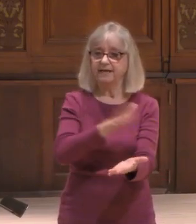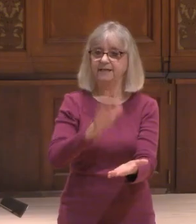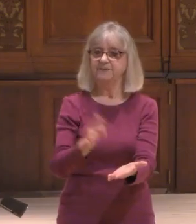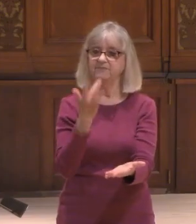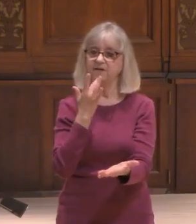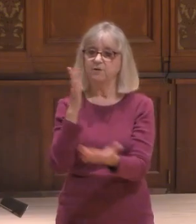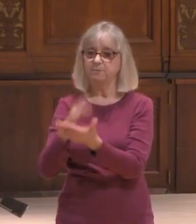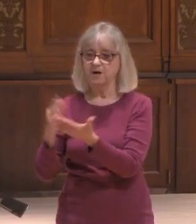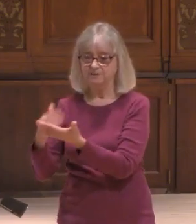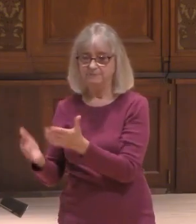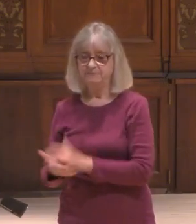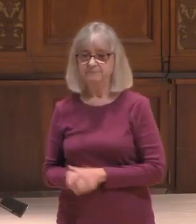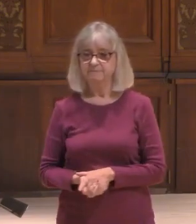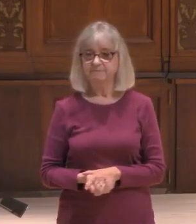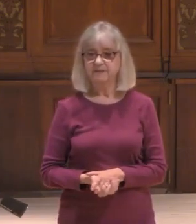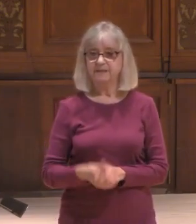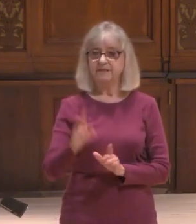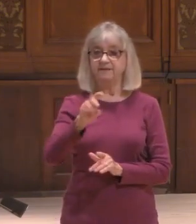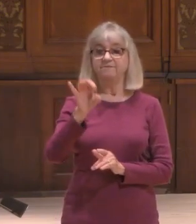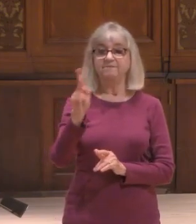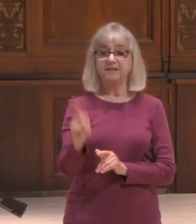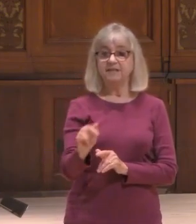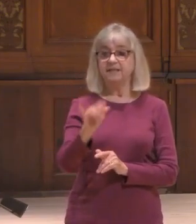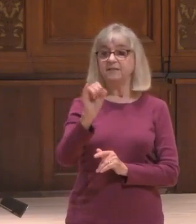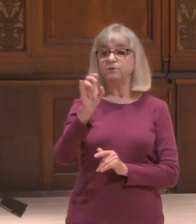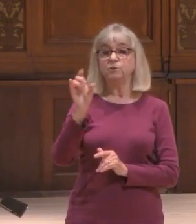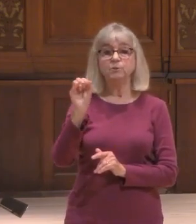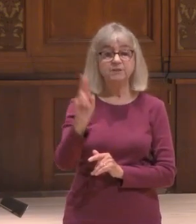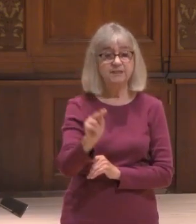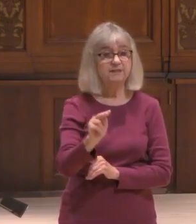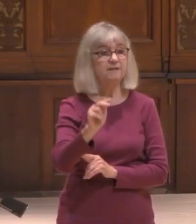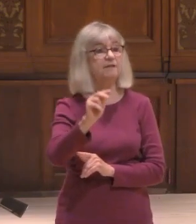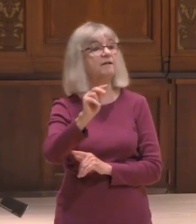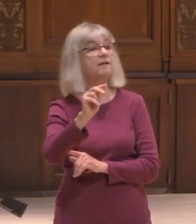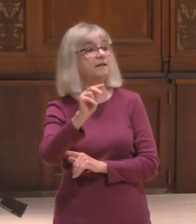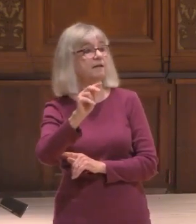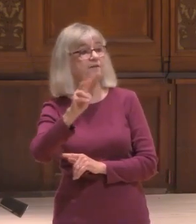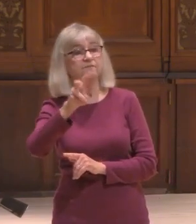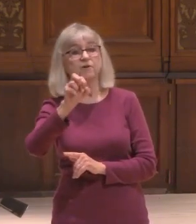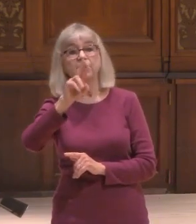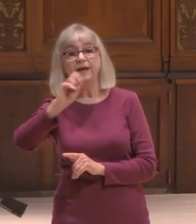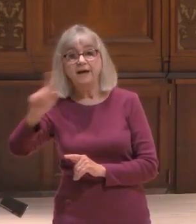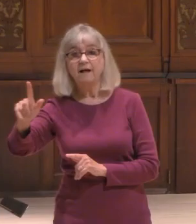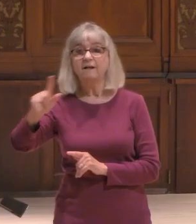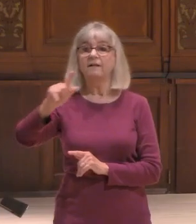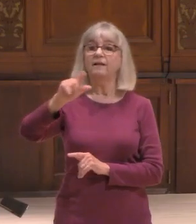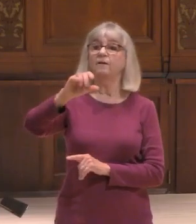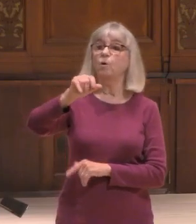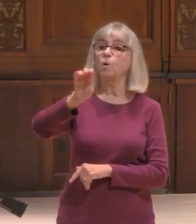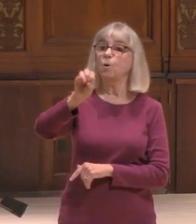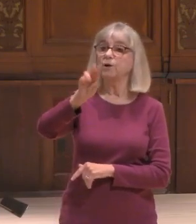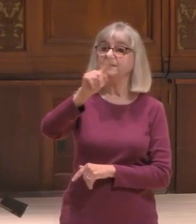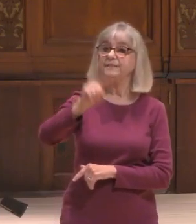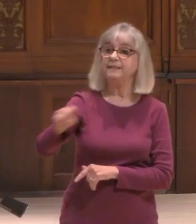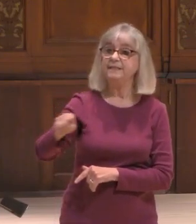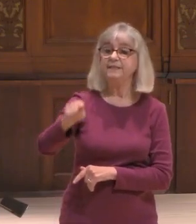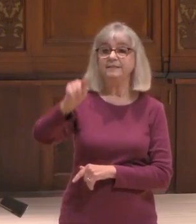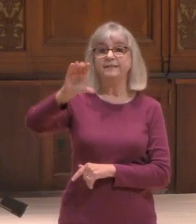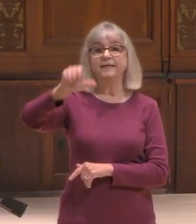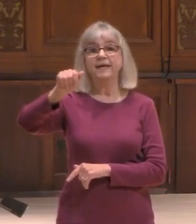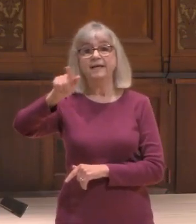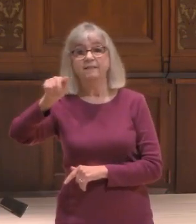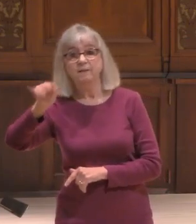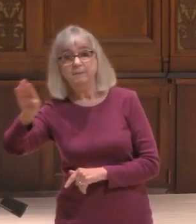Vicky, Susan McStravick, Lori, Vernell, Ortiz, Caleb, and Jared said, "I carry